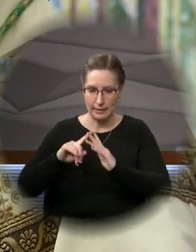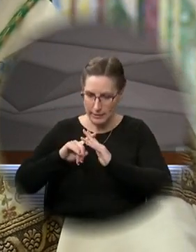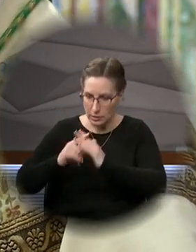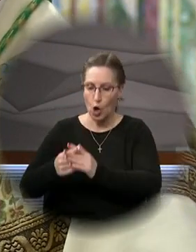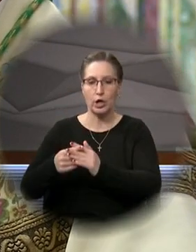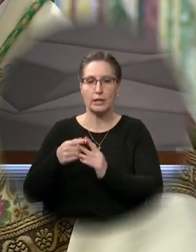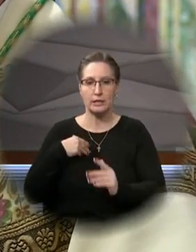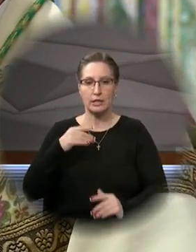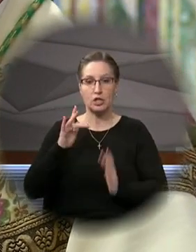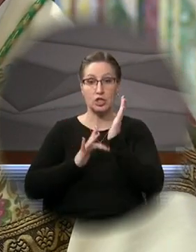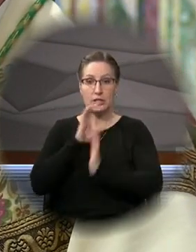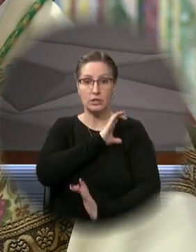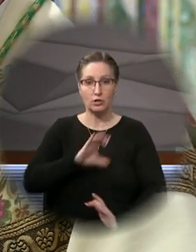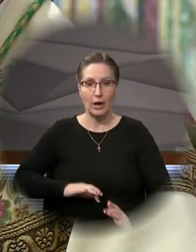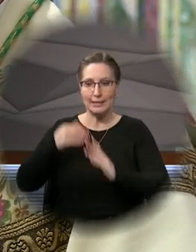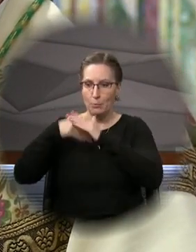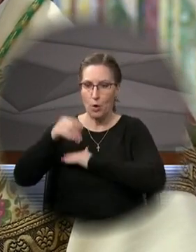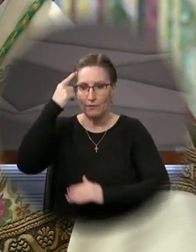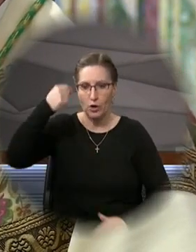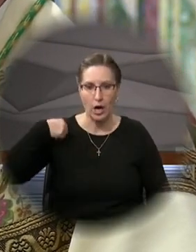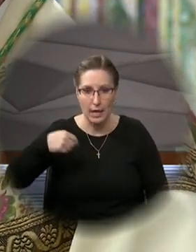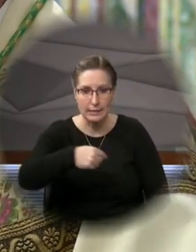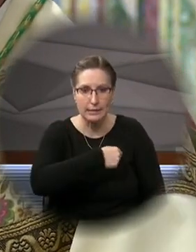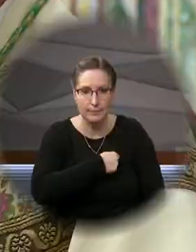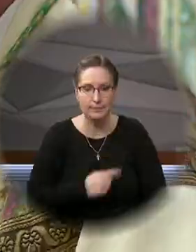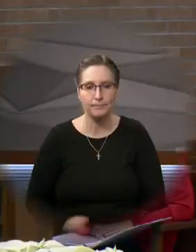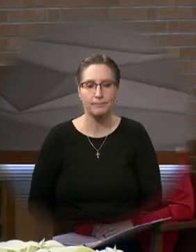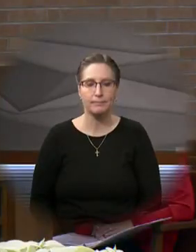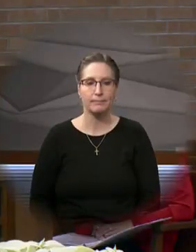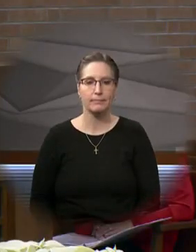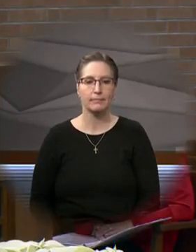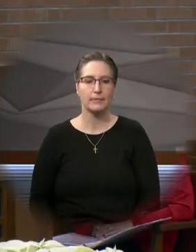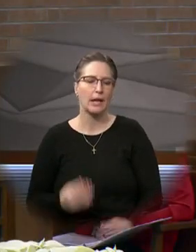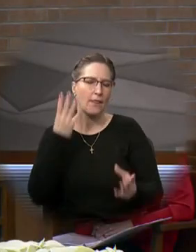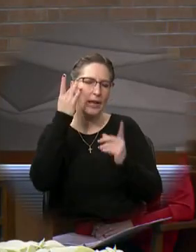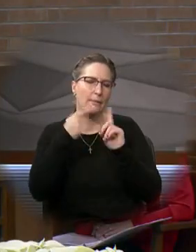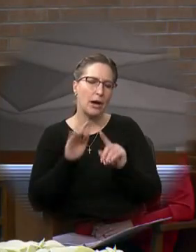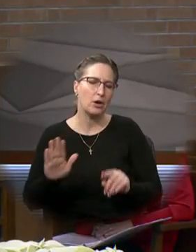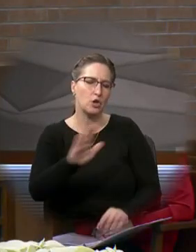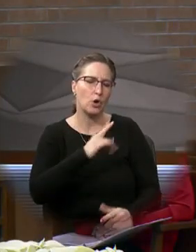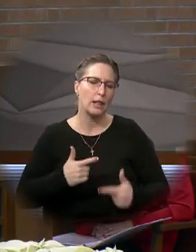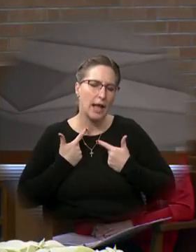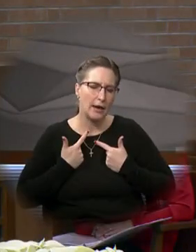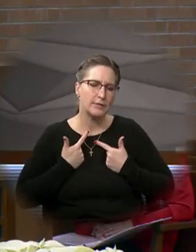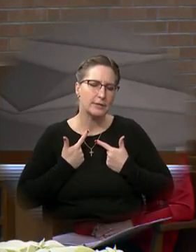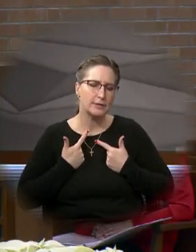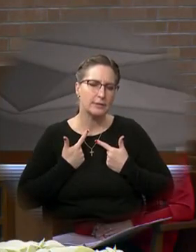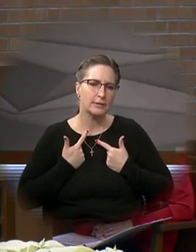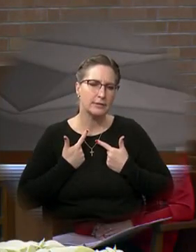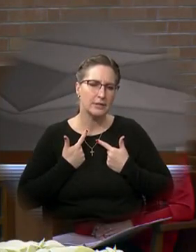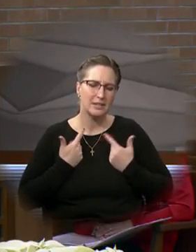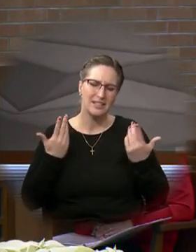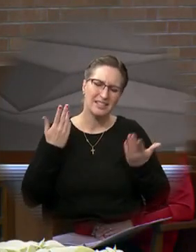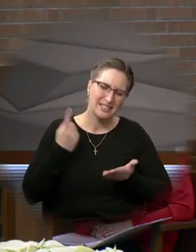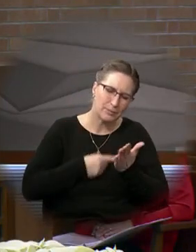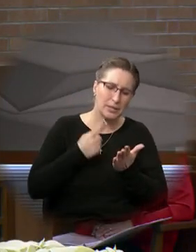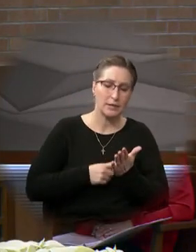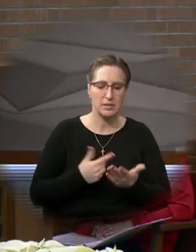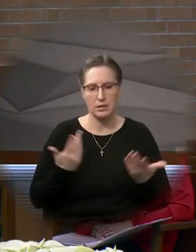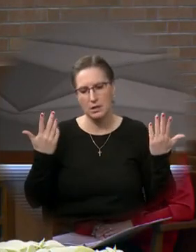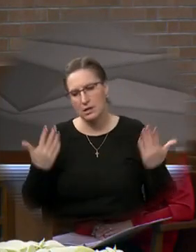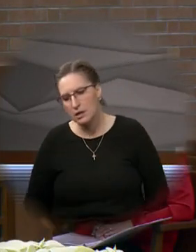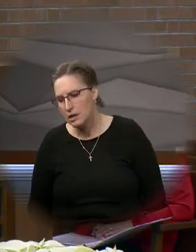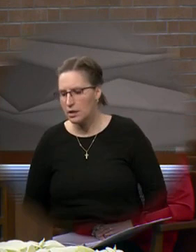Jesus Christ is born for us. So as we look at our lives today, we can often be discouraged